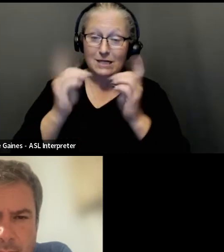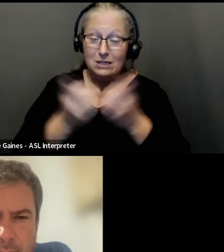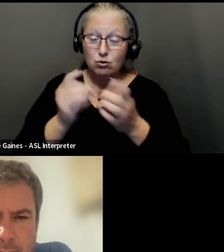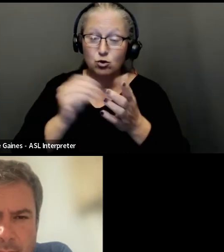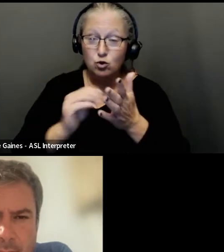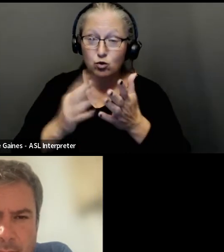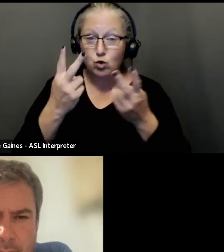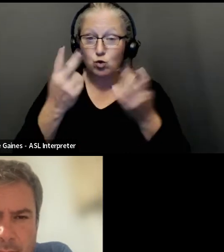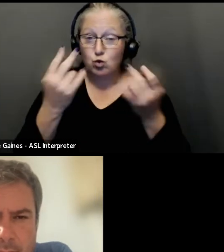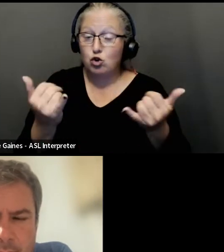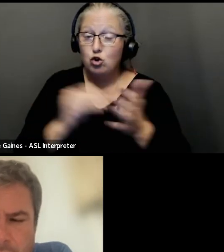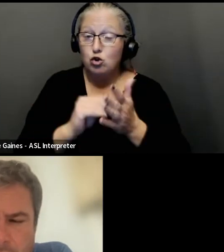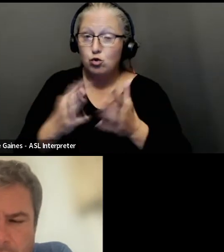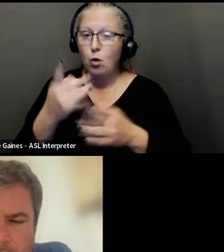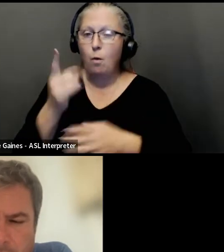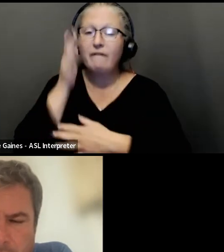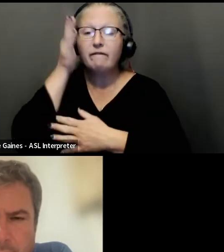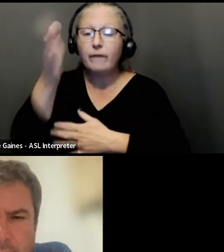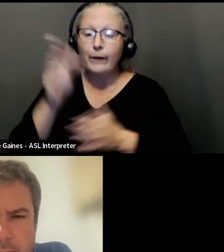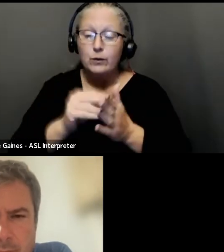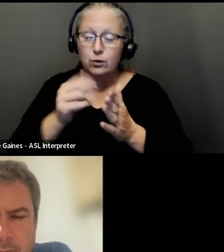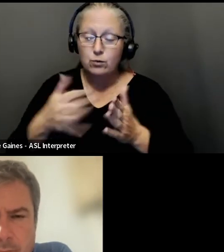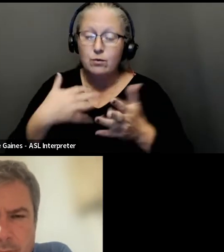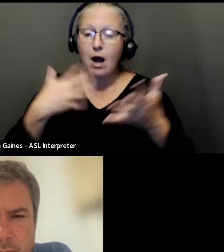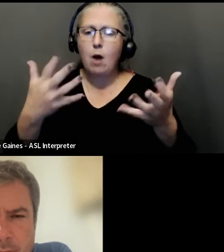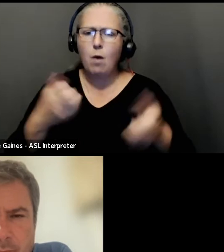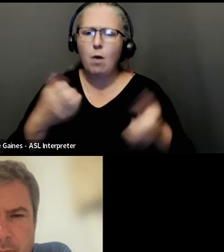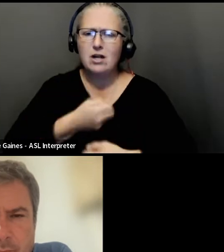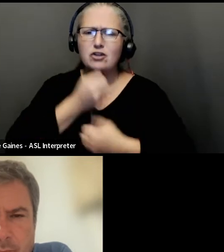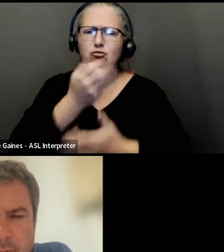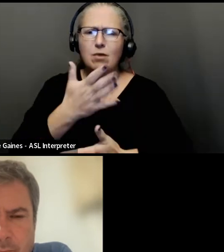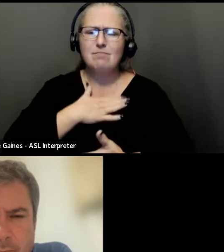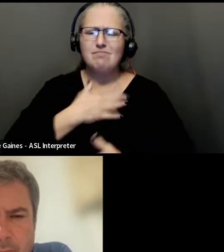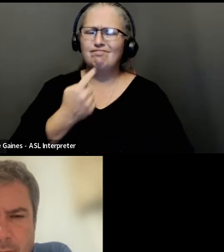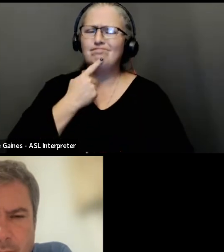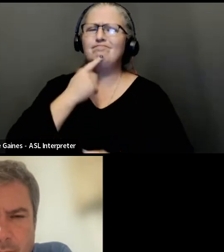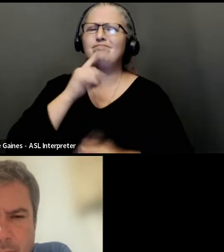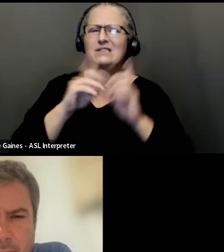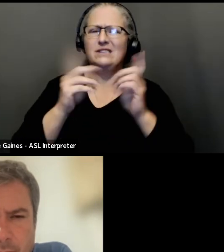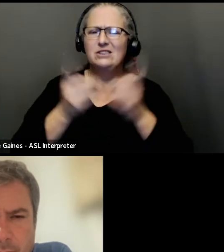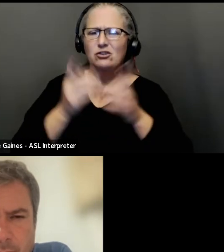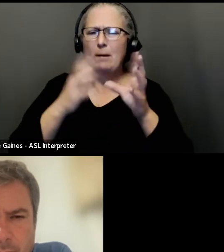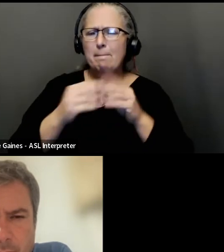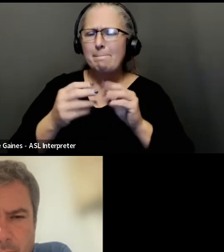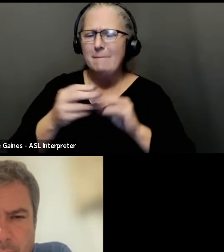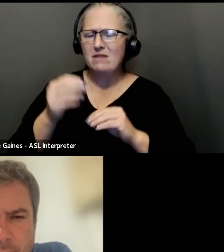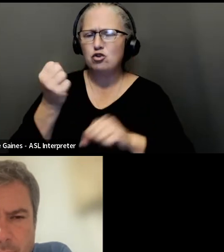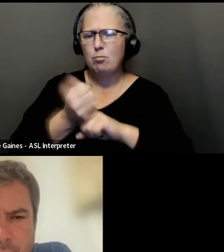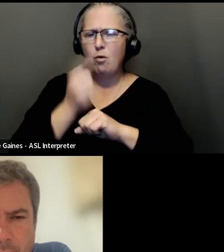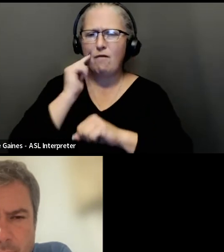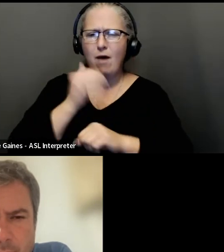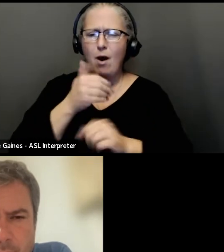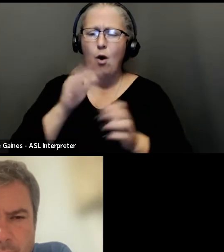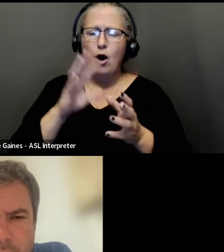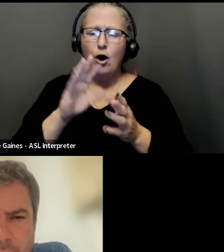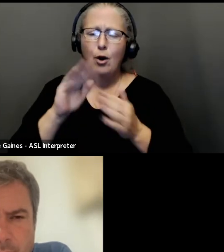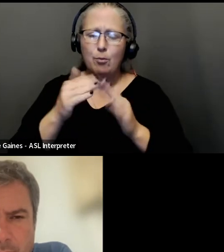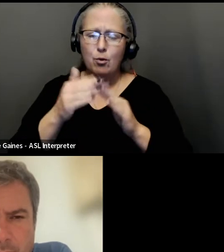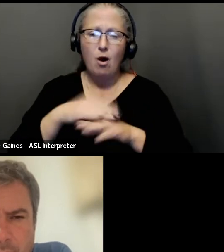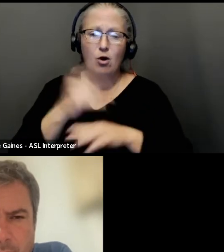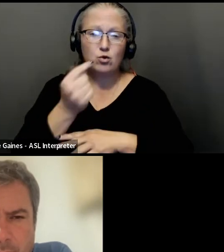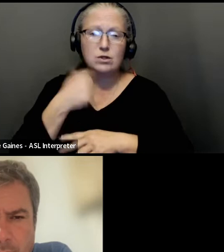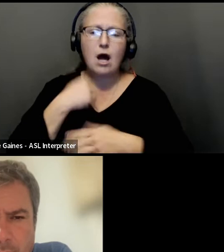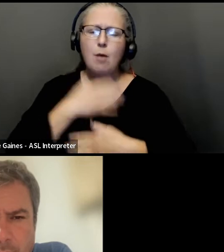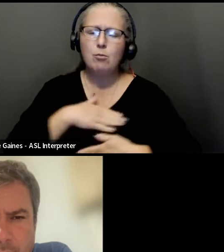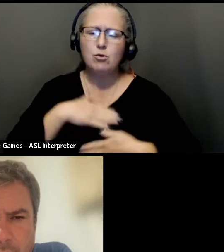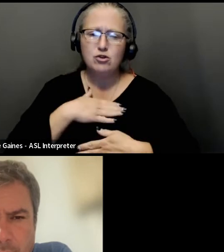2 current students, and 1 future student. I want to express my disappointment in the district's message of support to our community on Tuesday. I appreciate